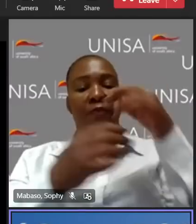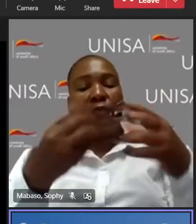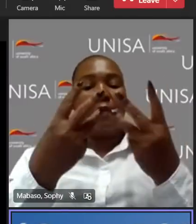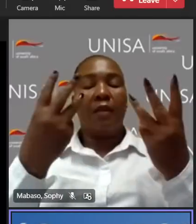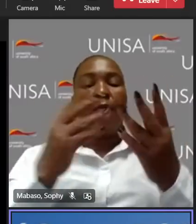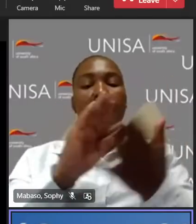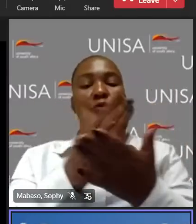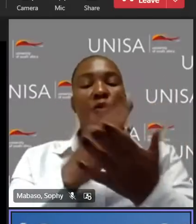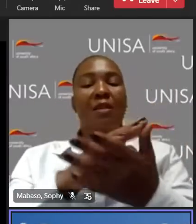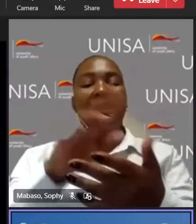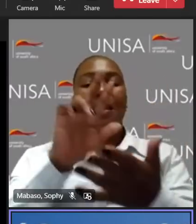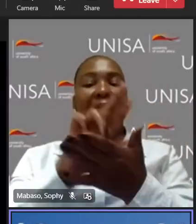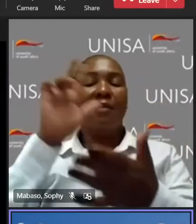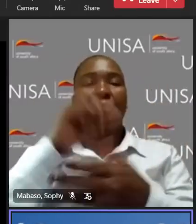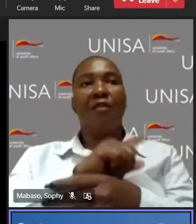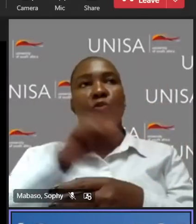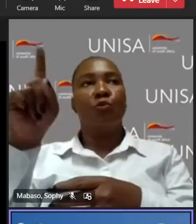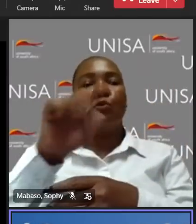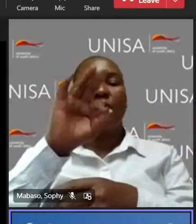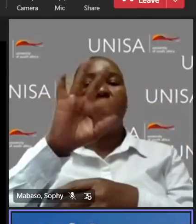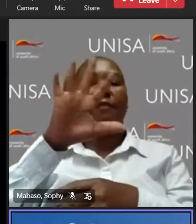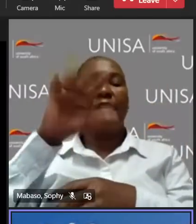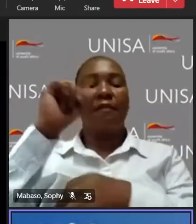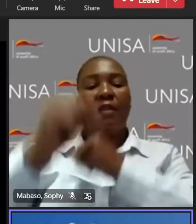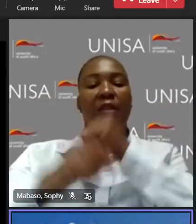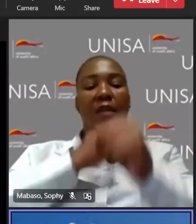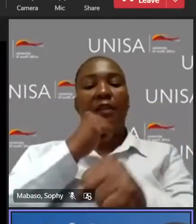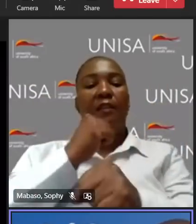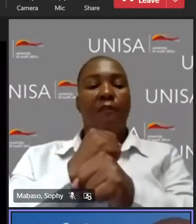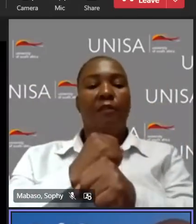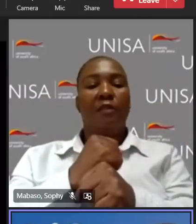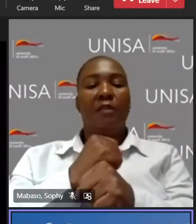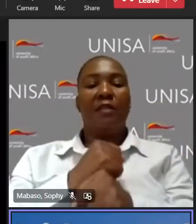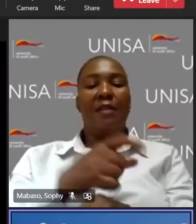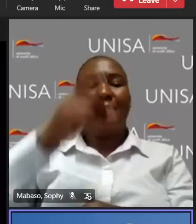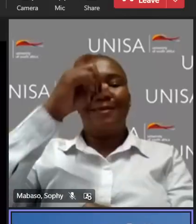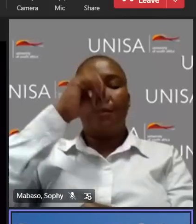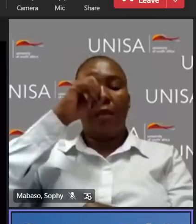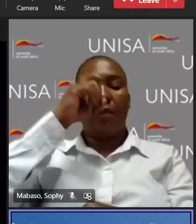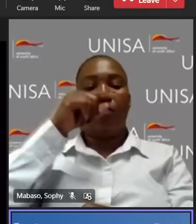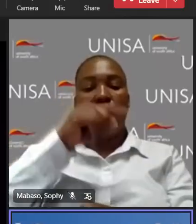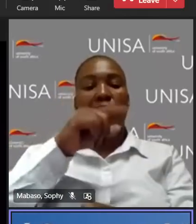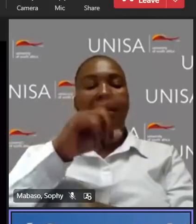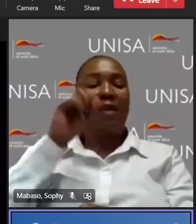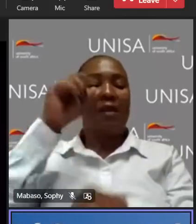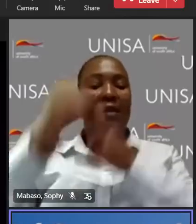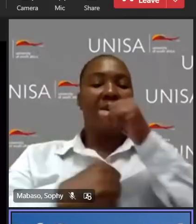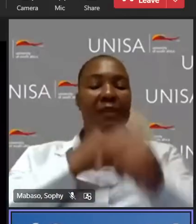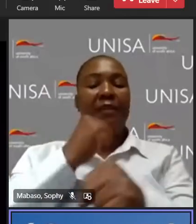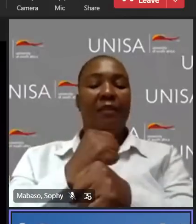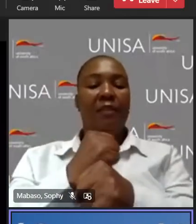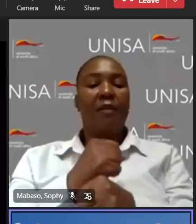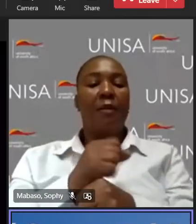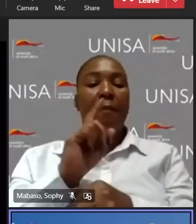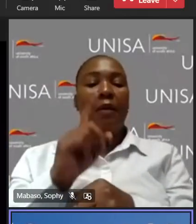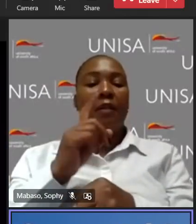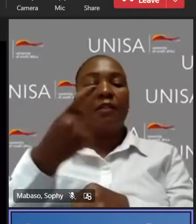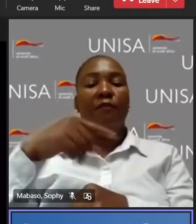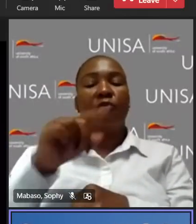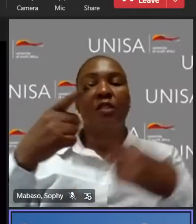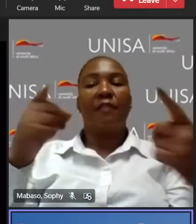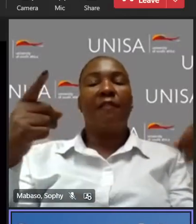18 to 35 years. They are strict on the age. That's the age that they are looking for, but it's for